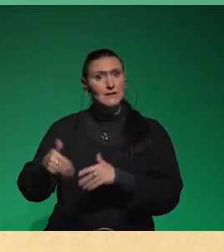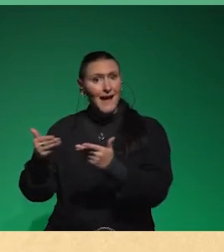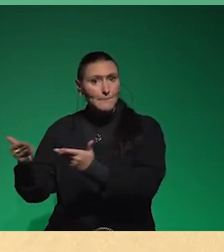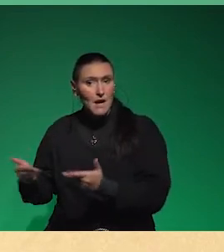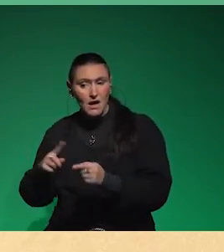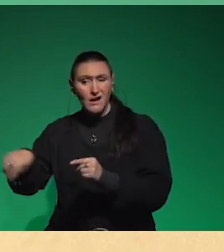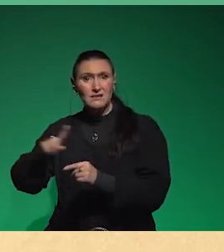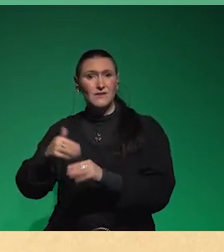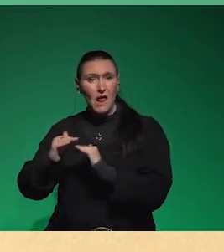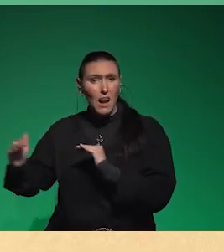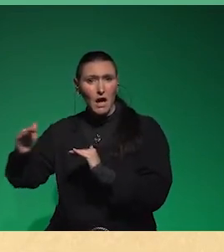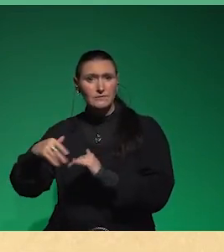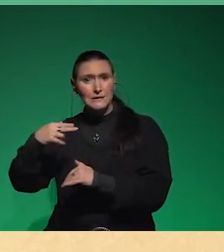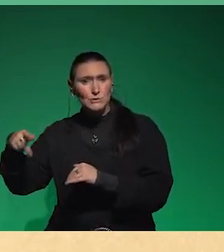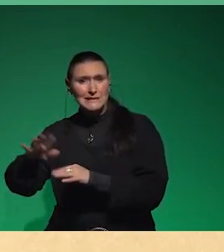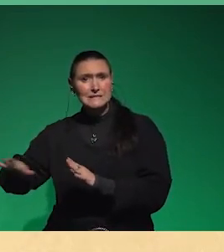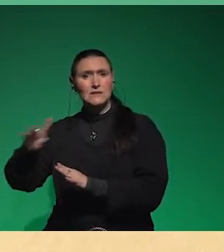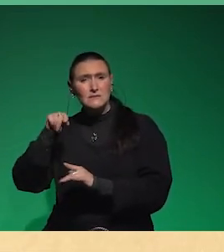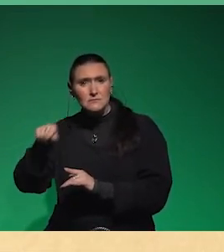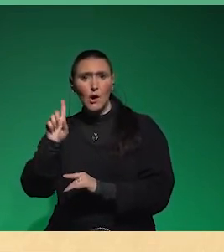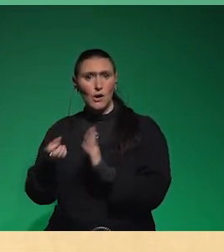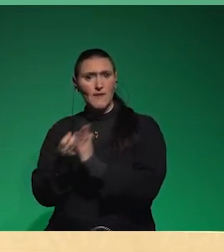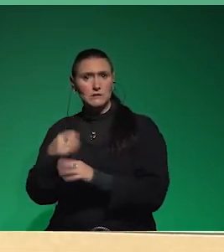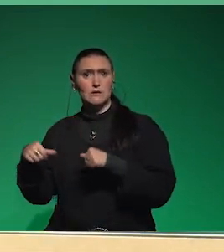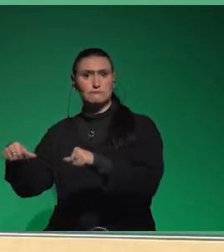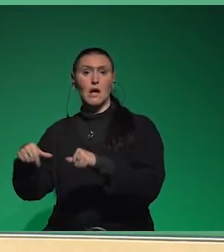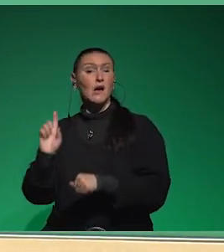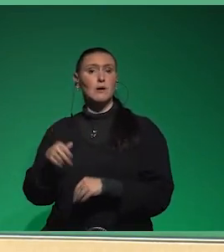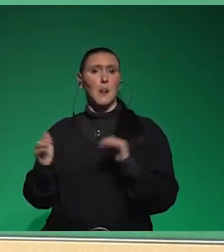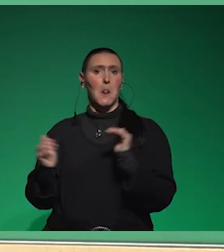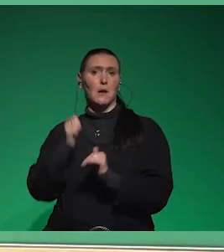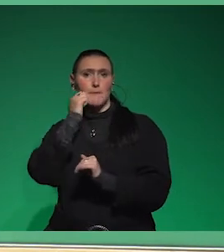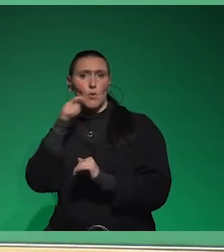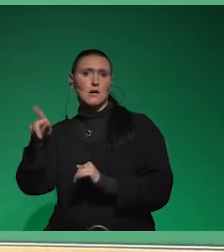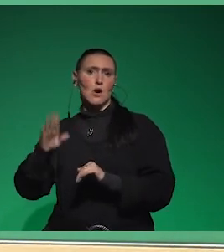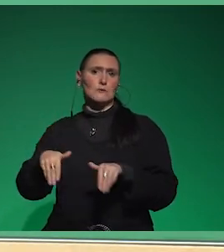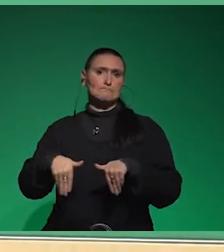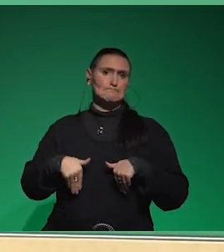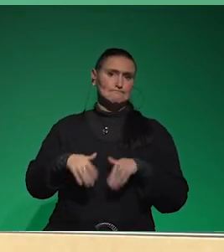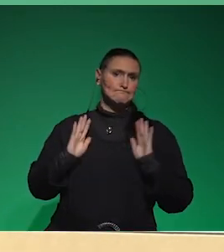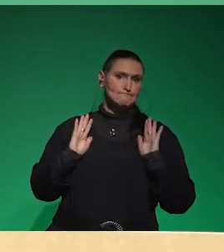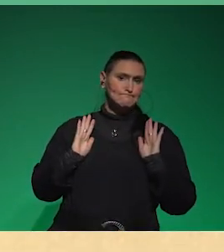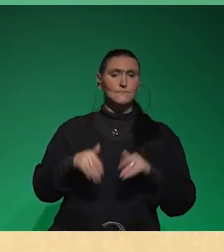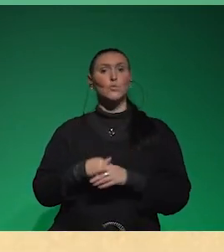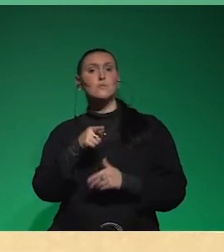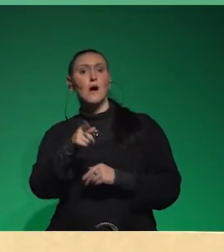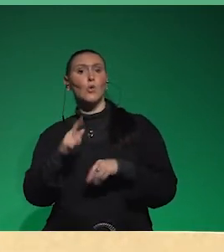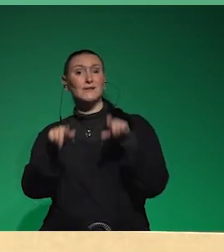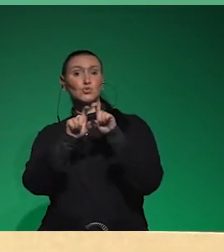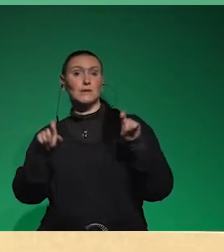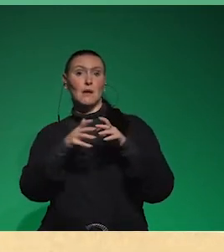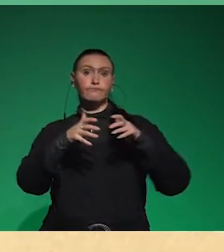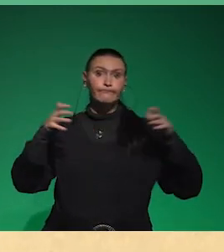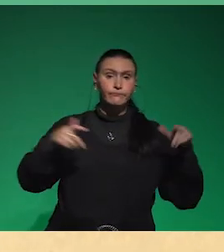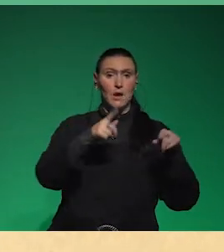in that sense, it's a little bit learning by doing. So we have the experiment that we have also started to show to farmers in the area and to